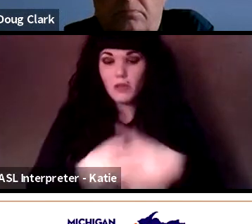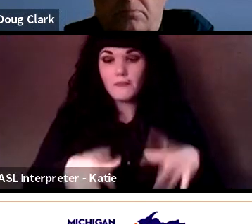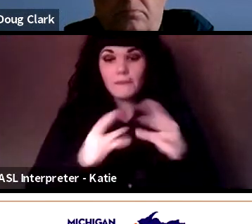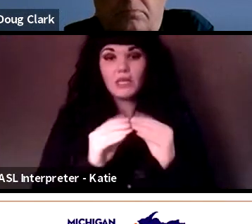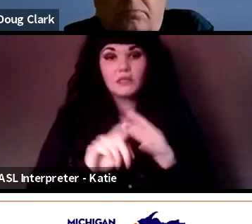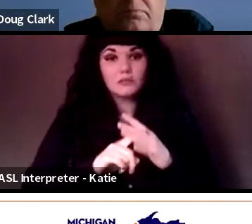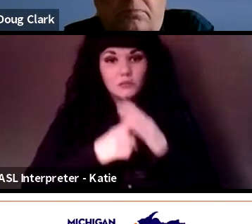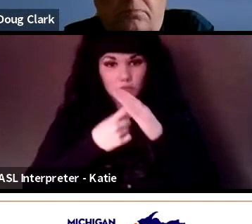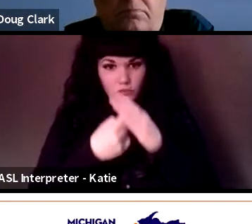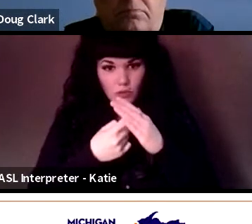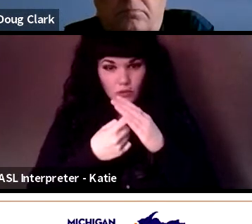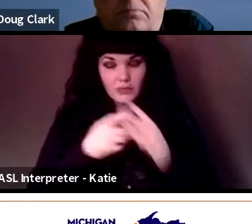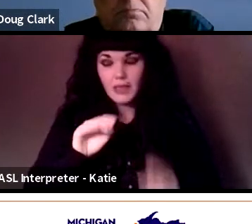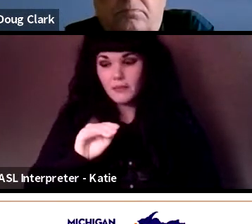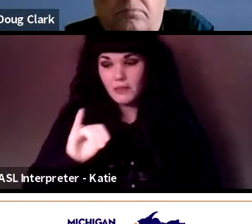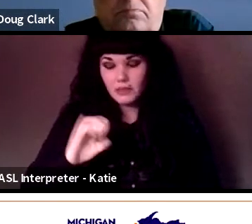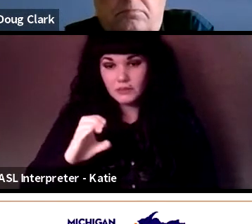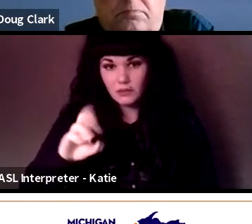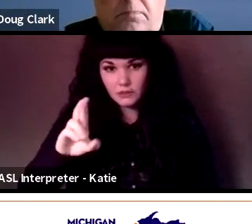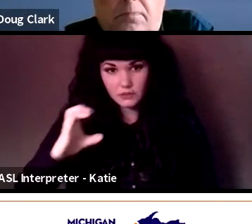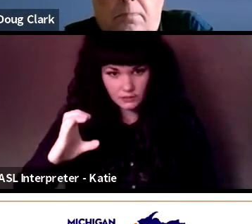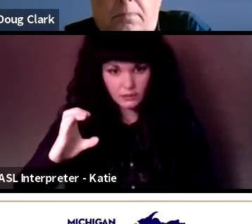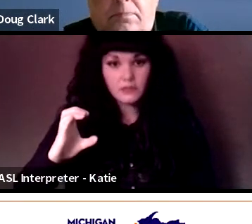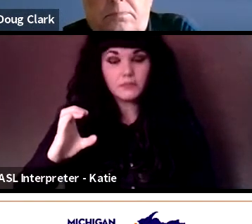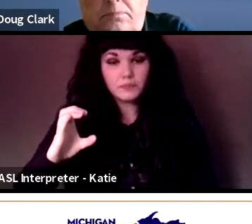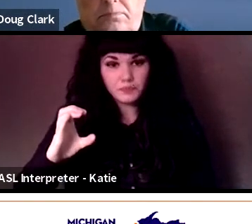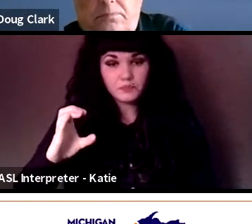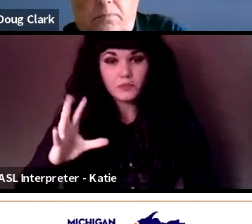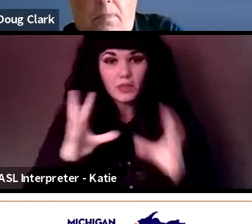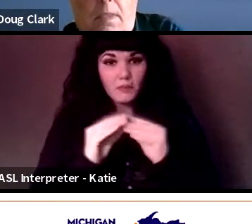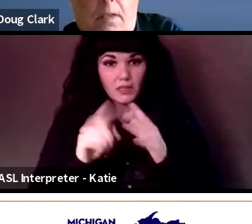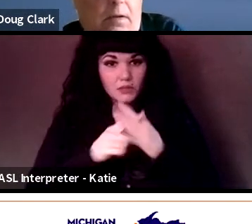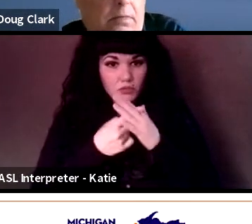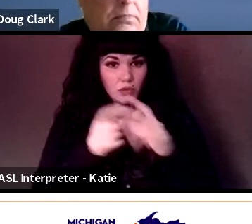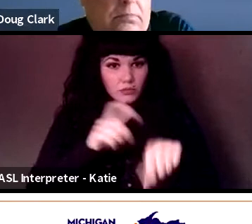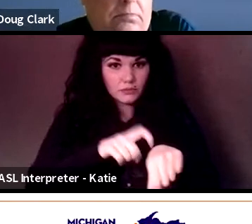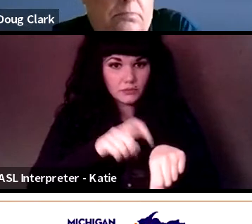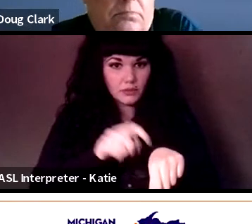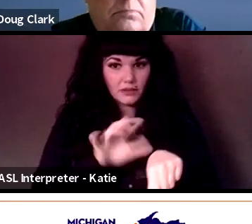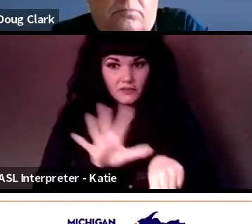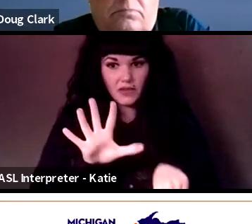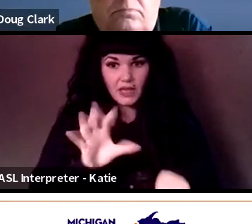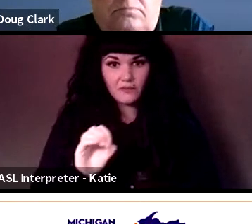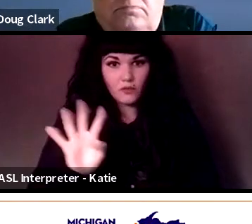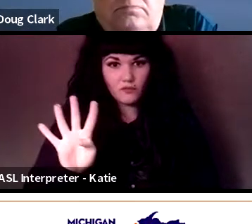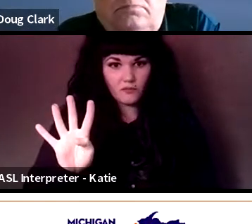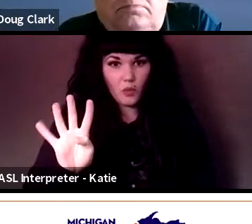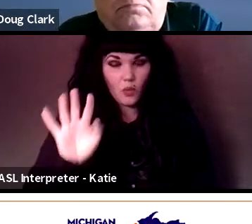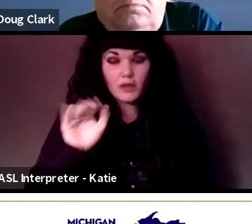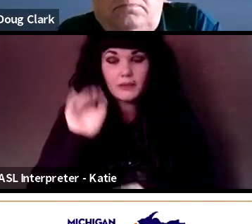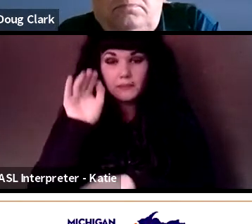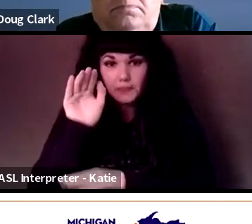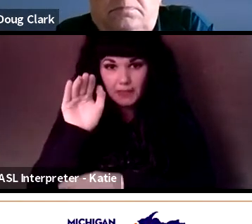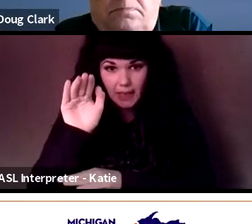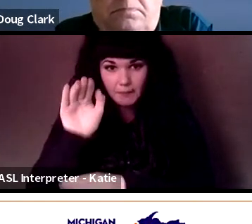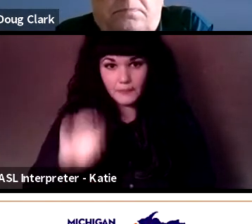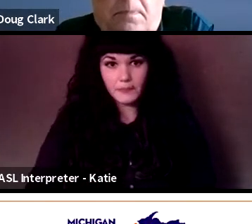Michigan Independent Citizens Redistricting Commission to order at 5:04 p.m.